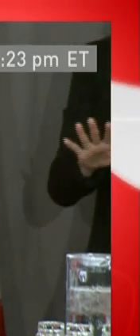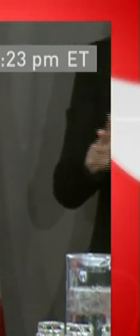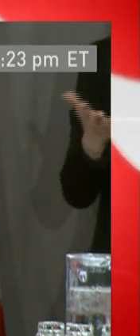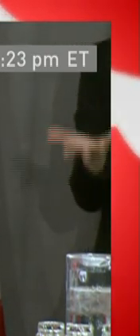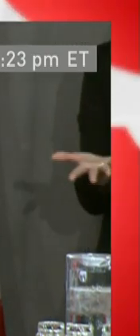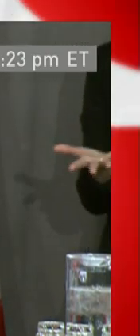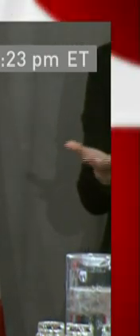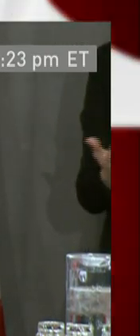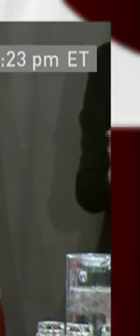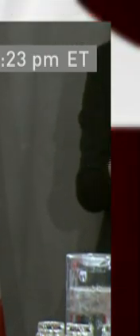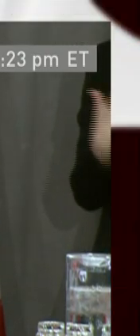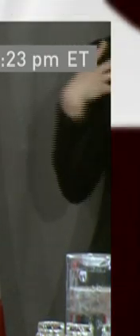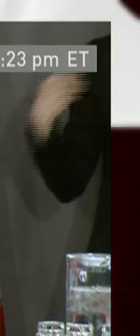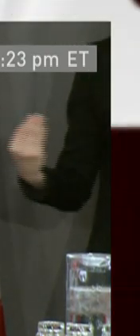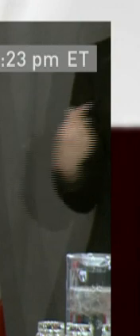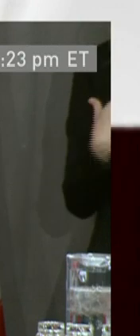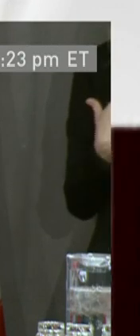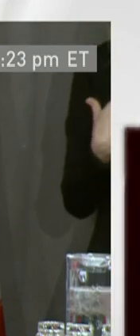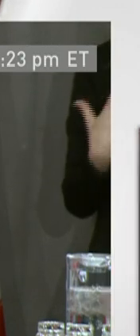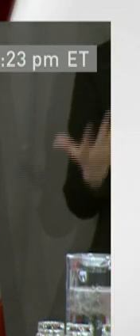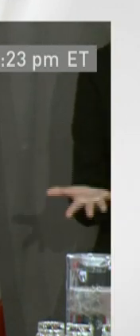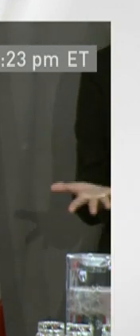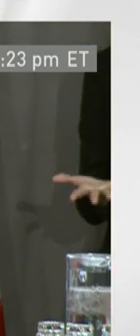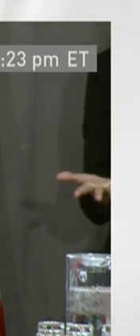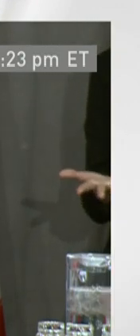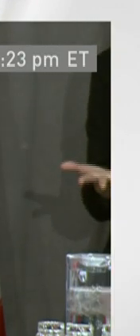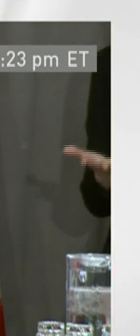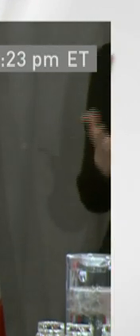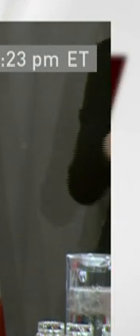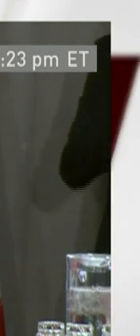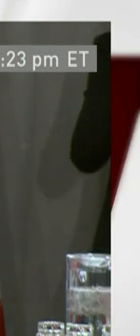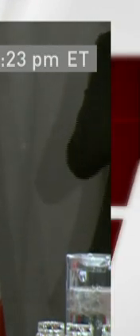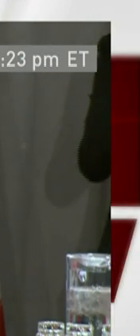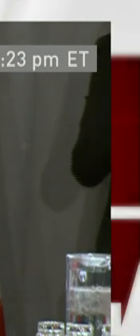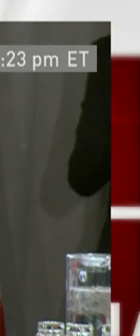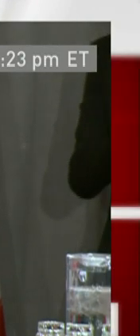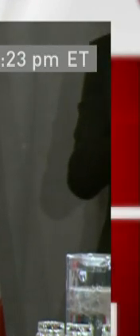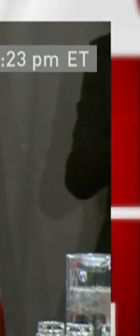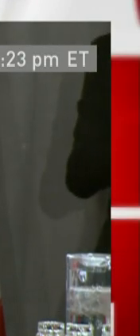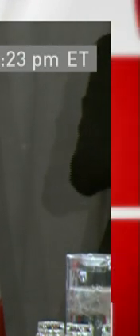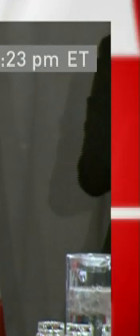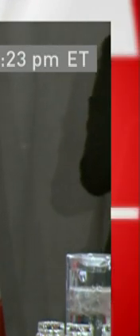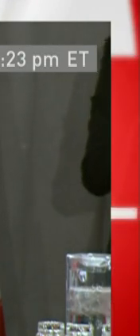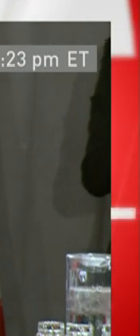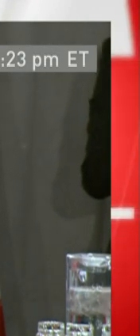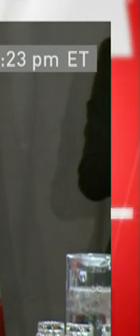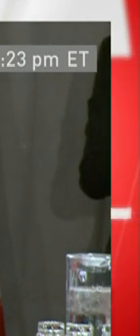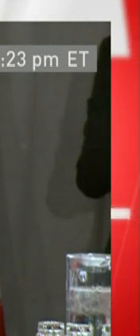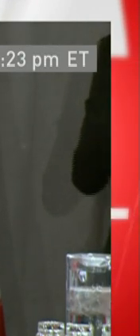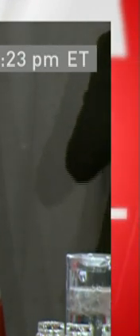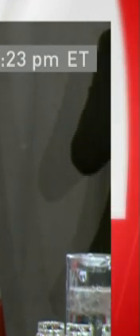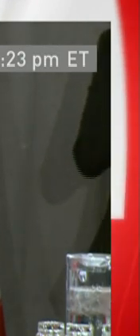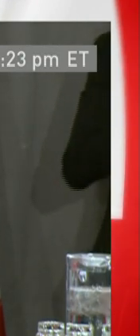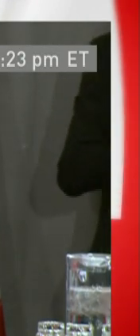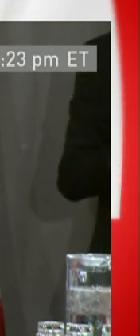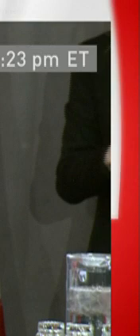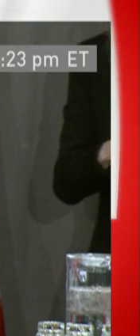me who were living through that. At the time, I was making loans at EDC.